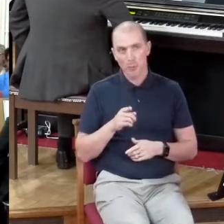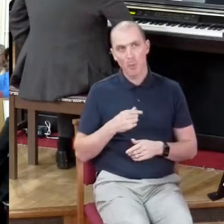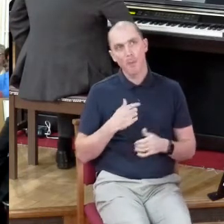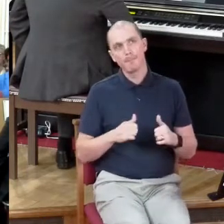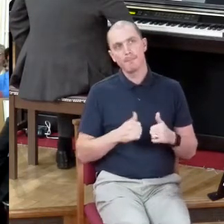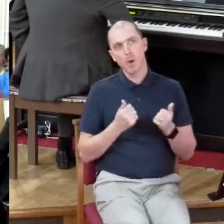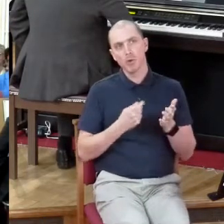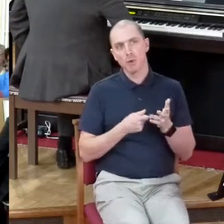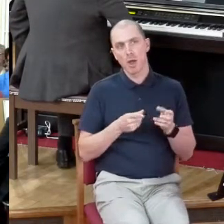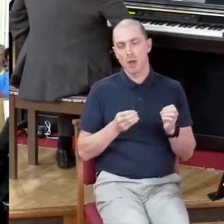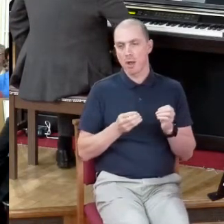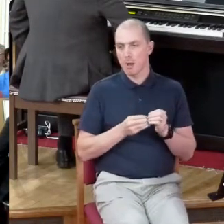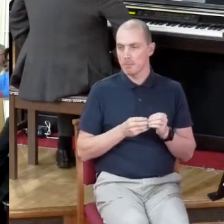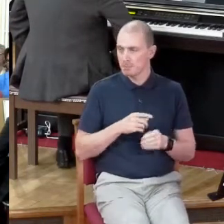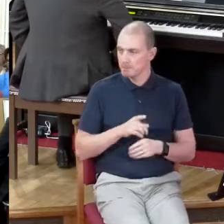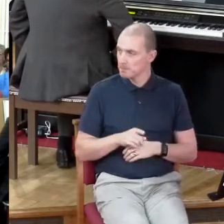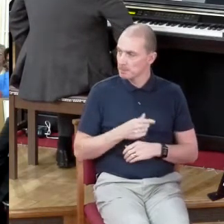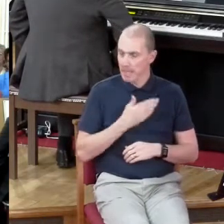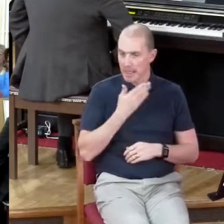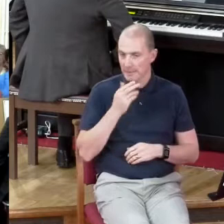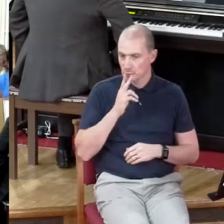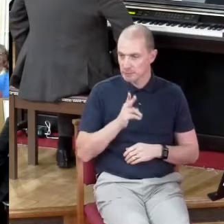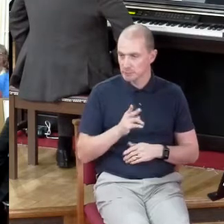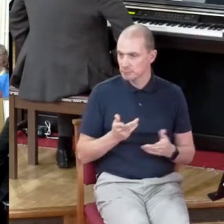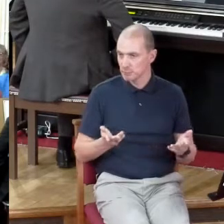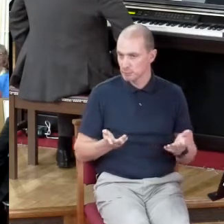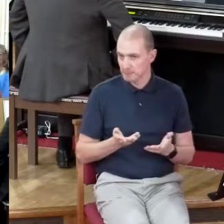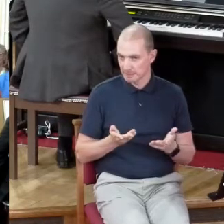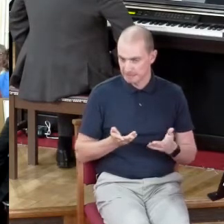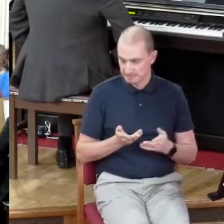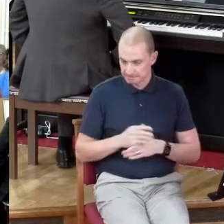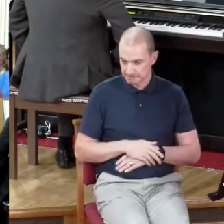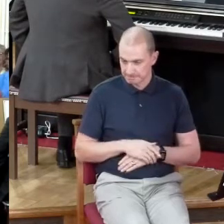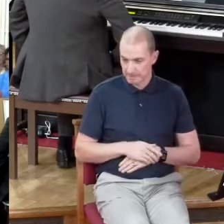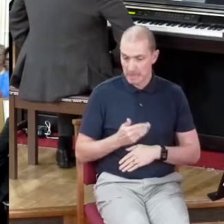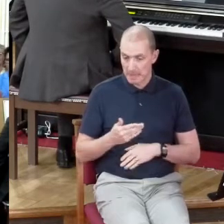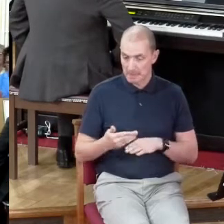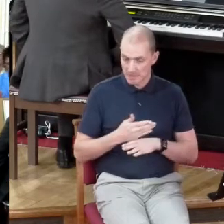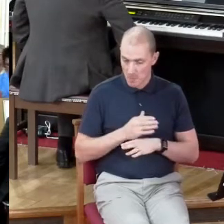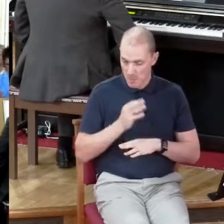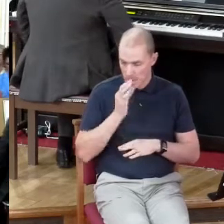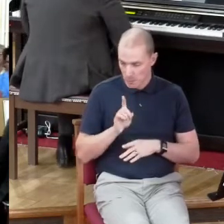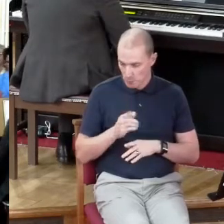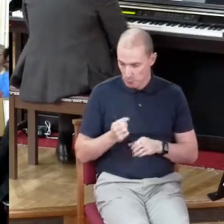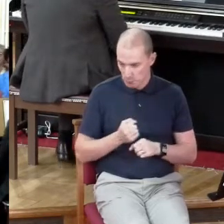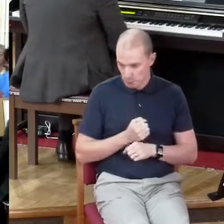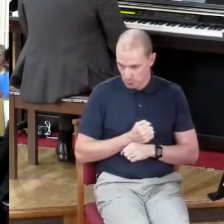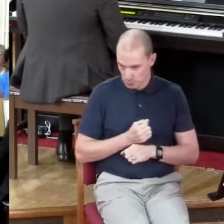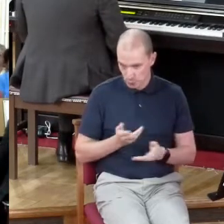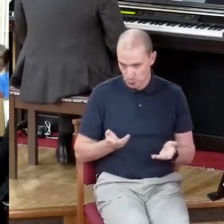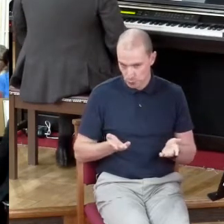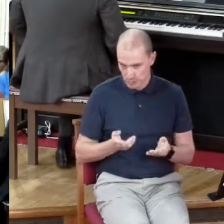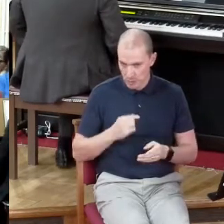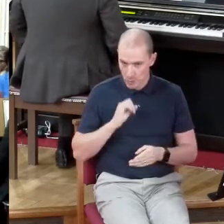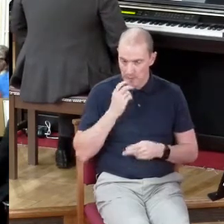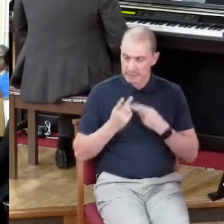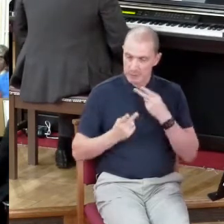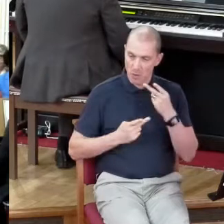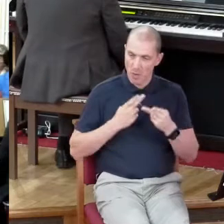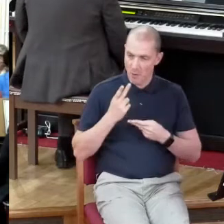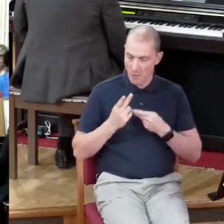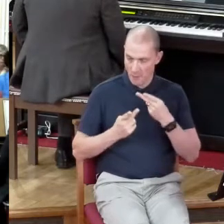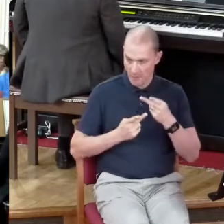Nice to see you here. Good to have you here. Before we find out what you've been doing, we're going to sing a song called Lord